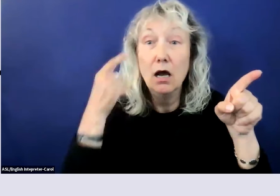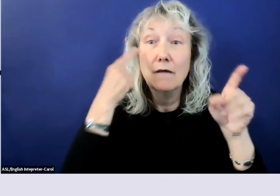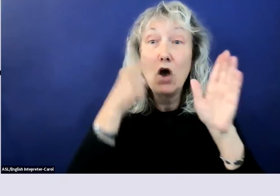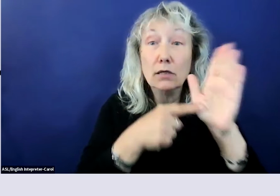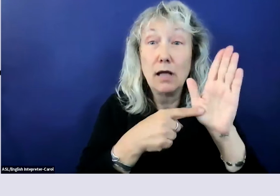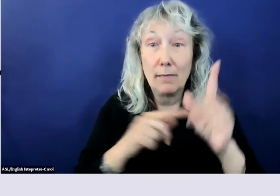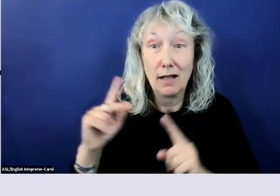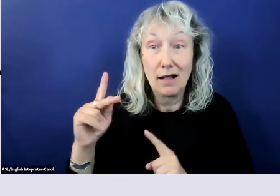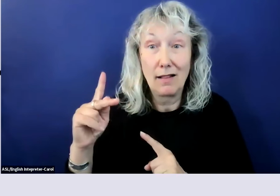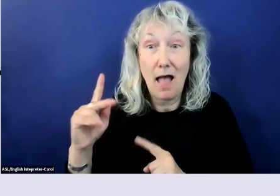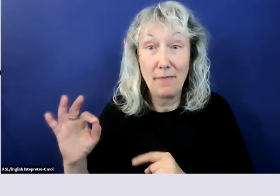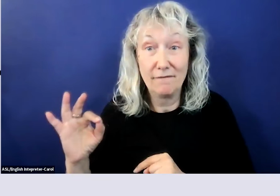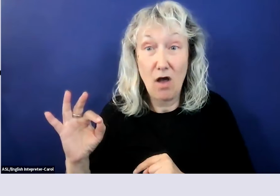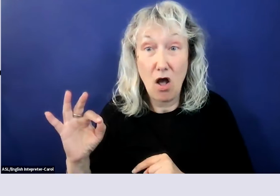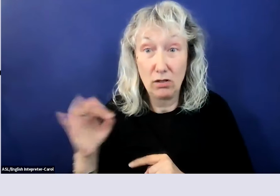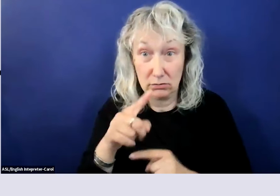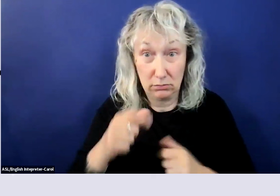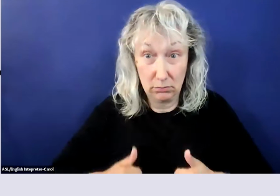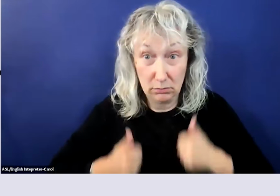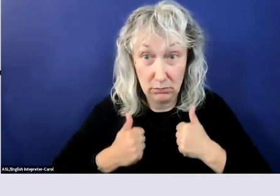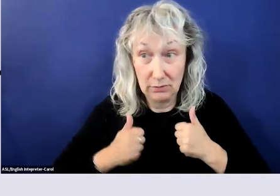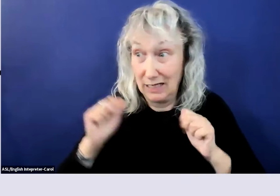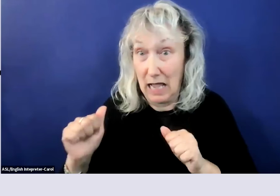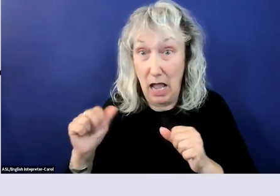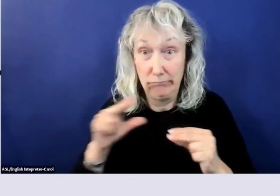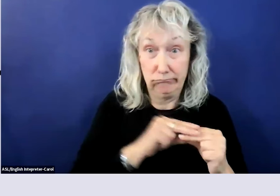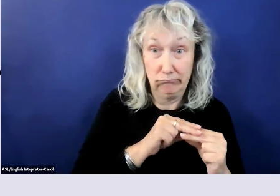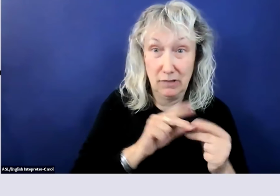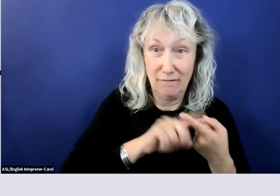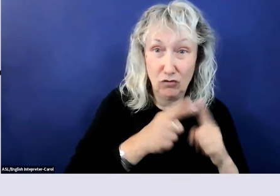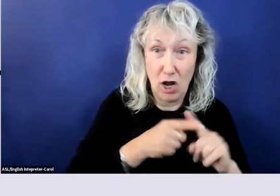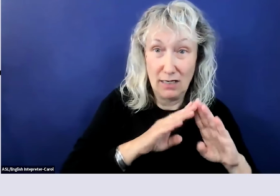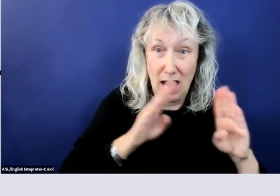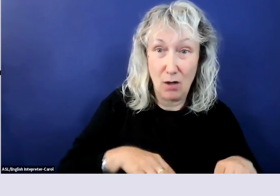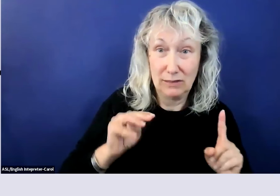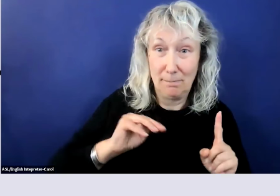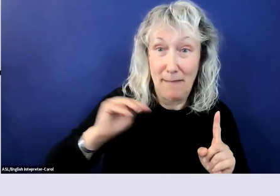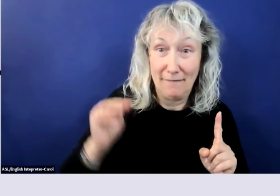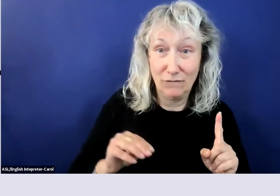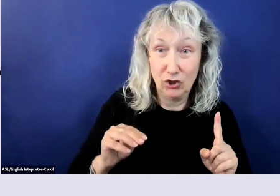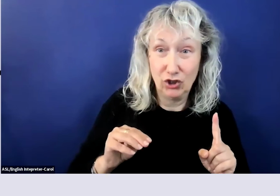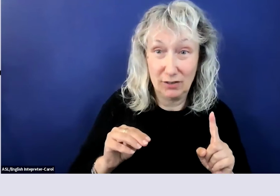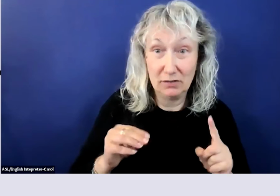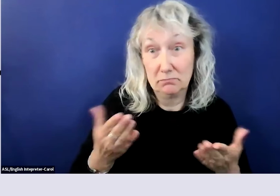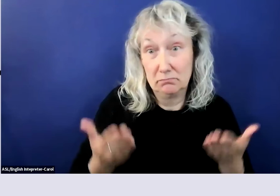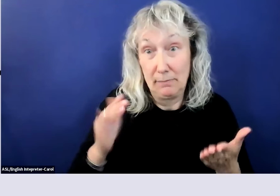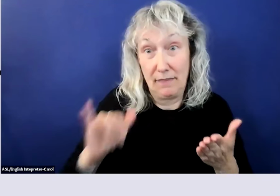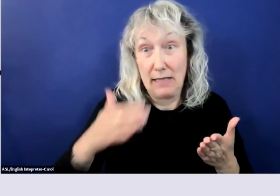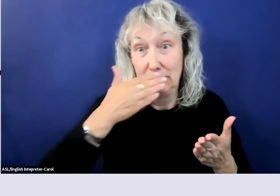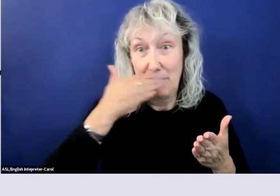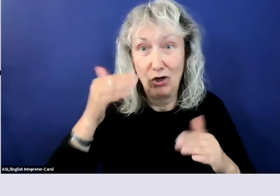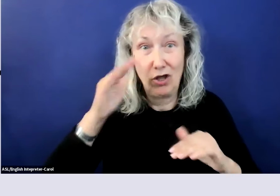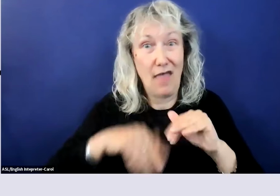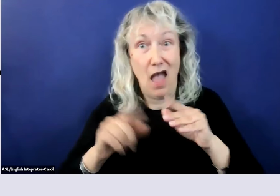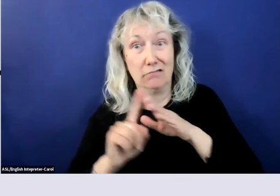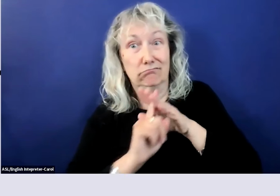you could stay with in Medford, maybe that's a better alternate than where a disaster shelter may be